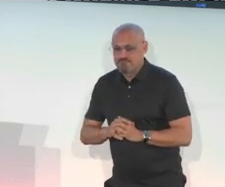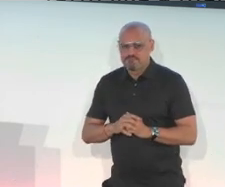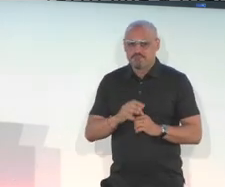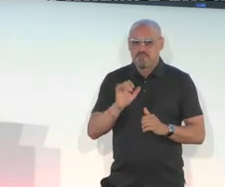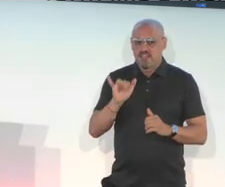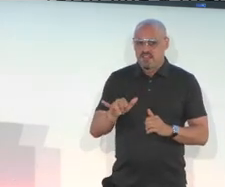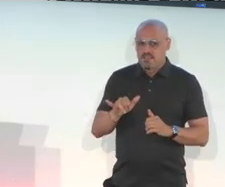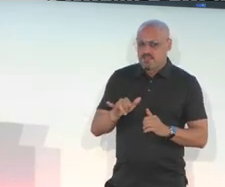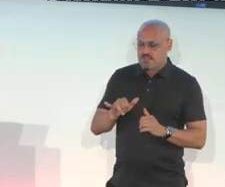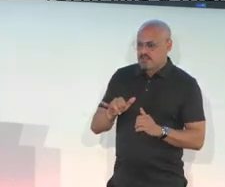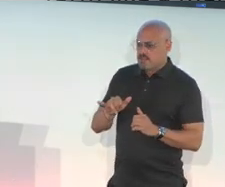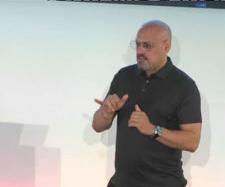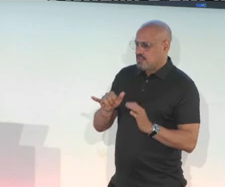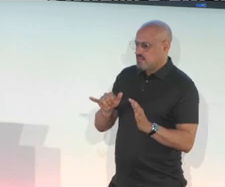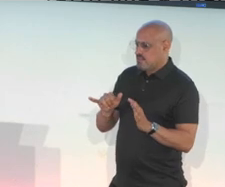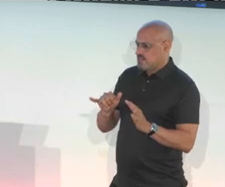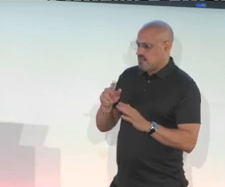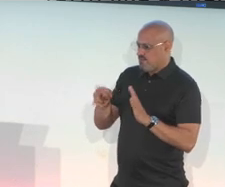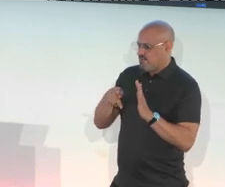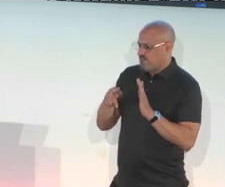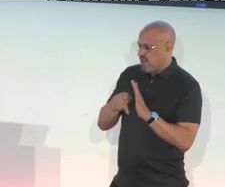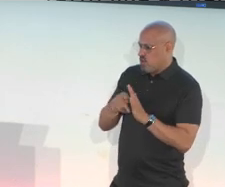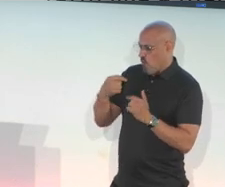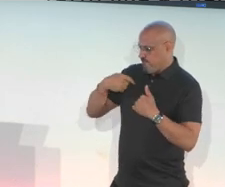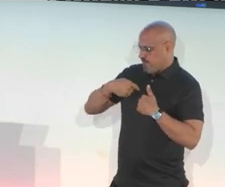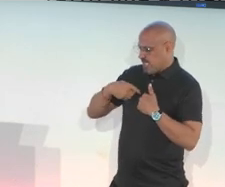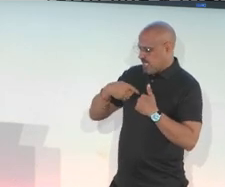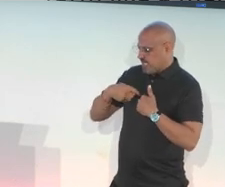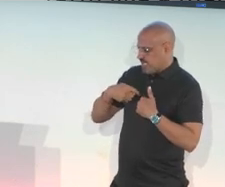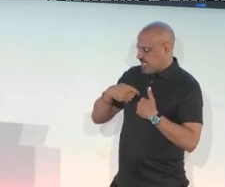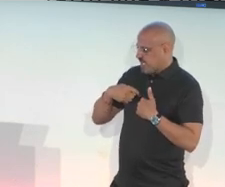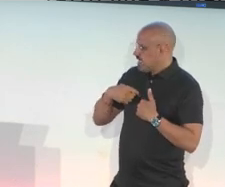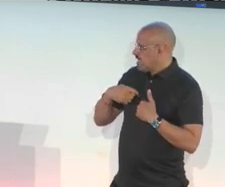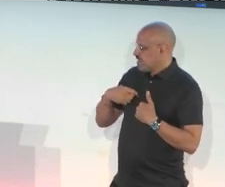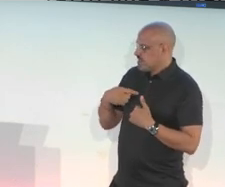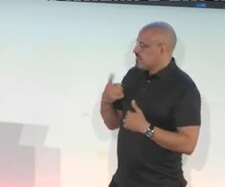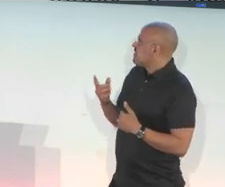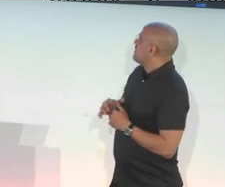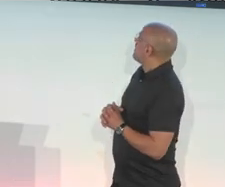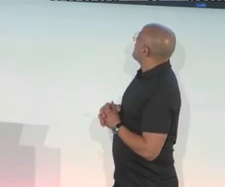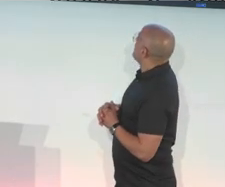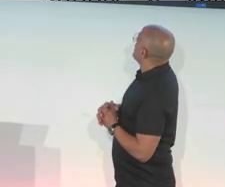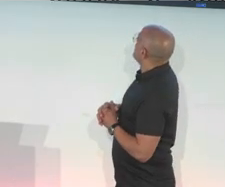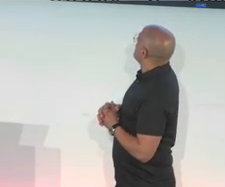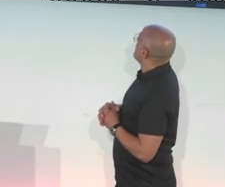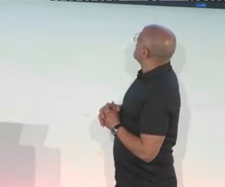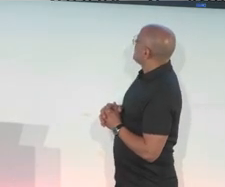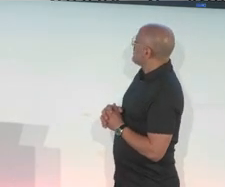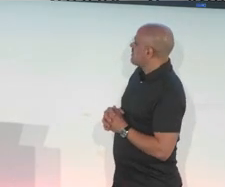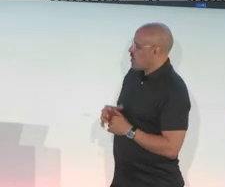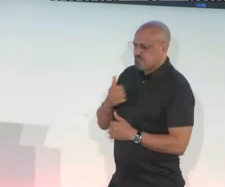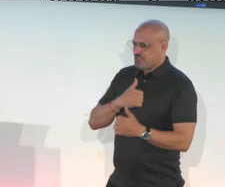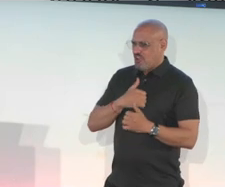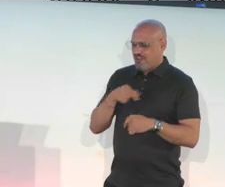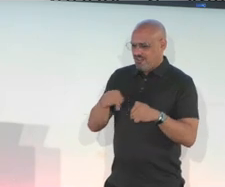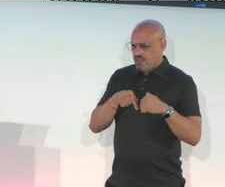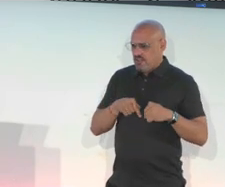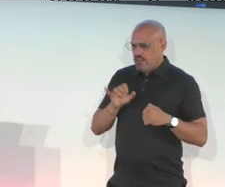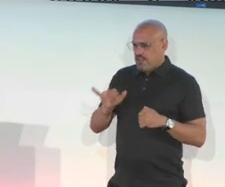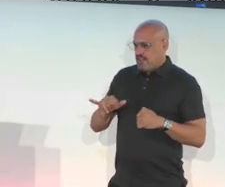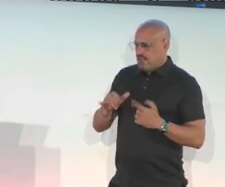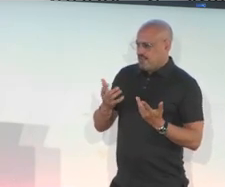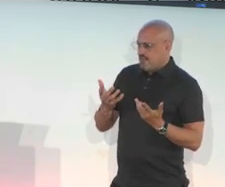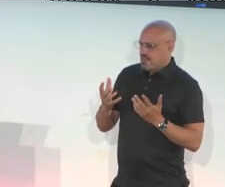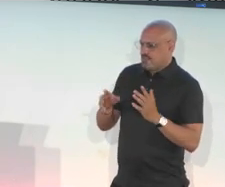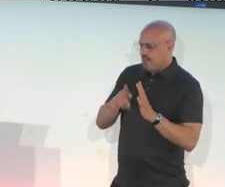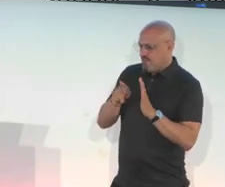And this is an embarrassing video of me. What's that? You know? Sorry. Oh, yeah. So this is an